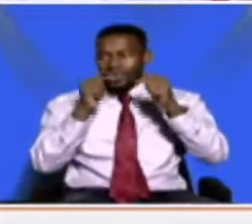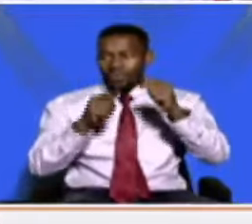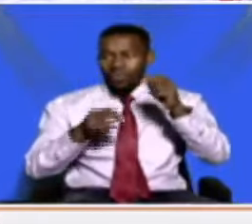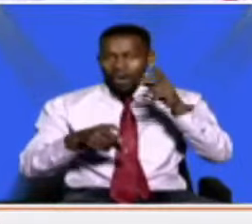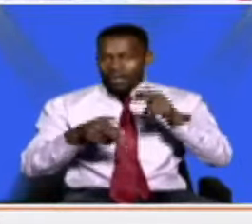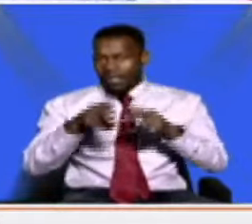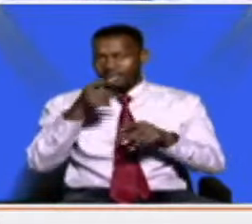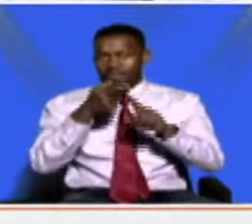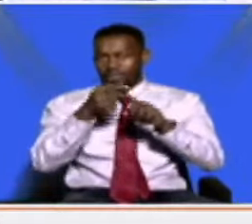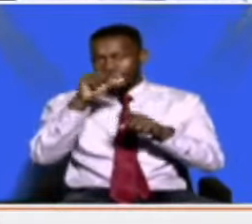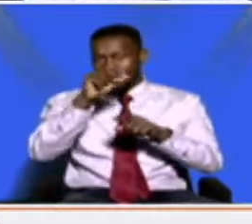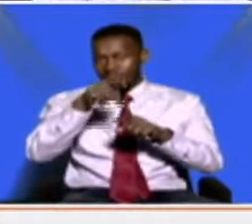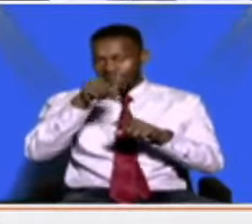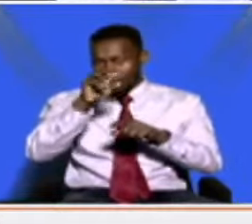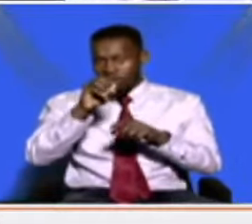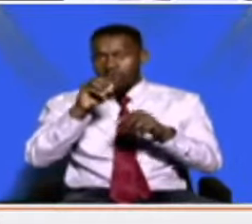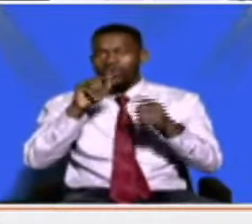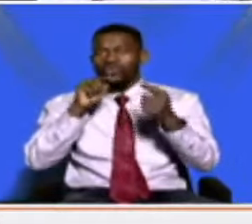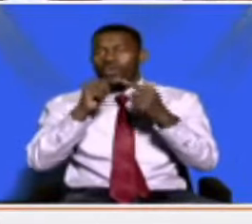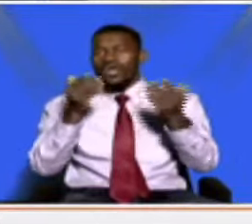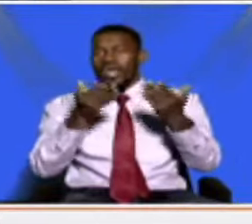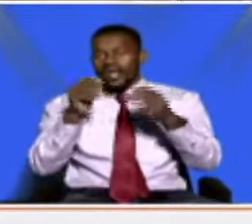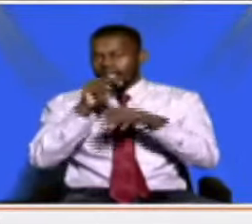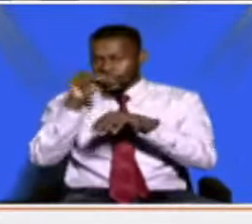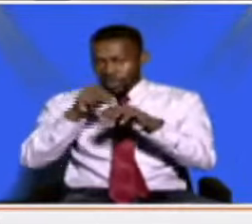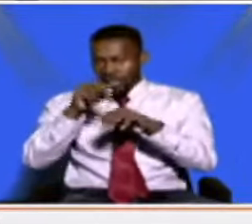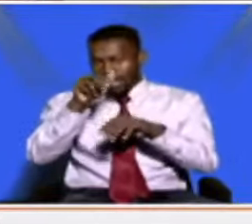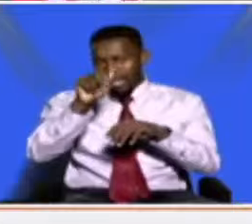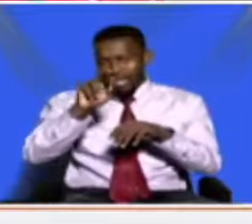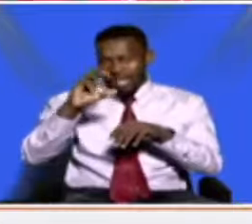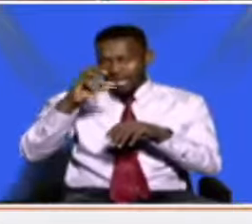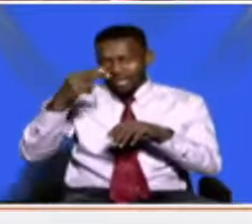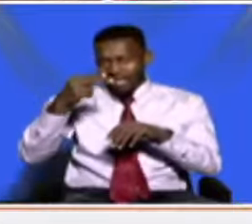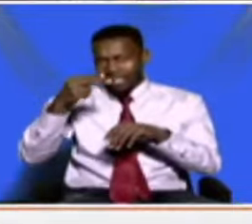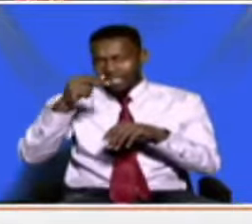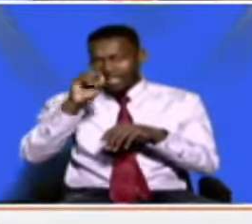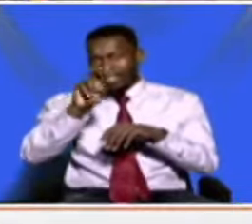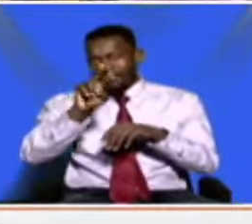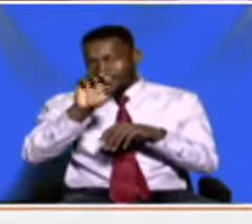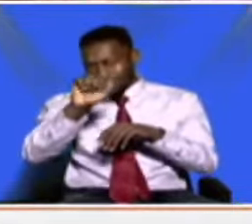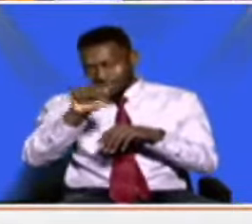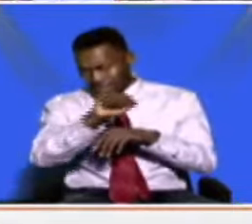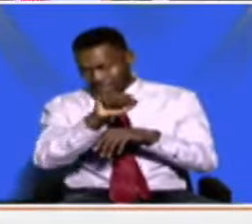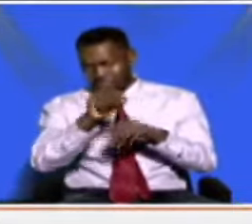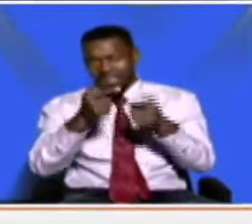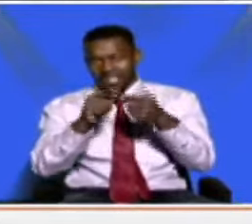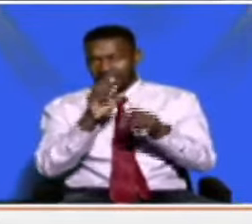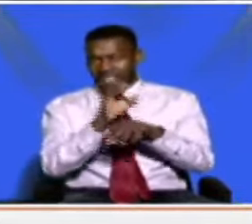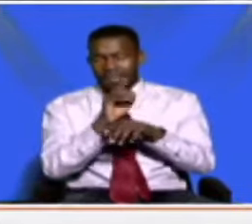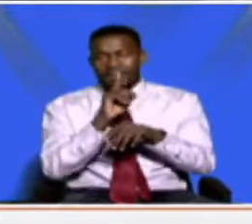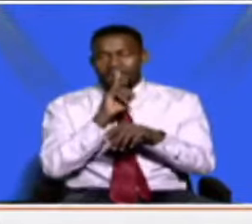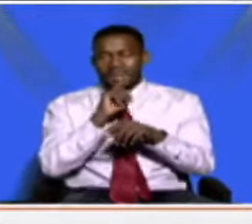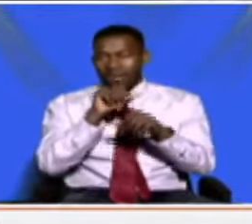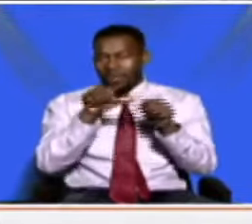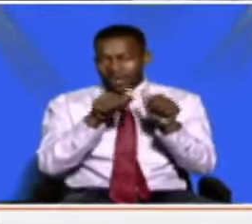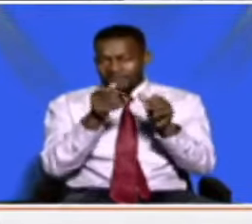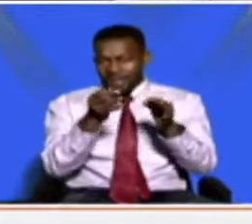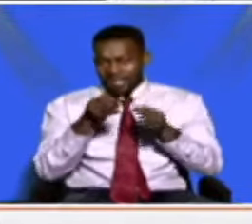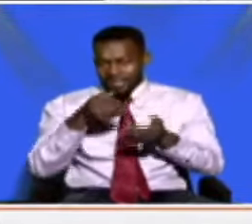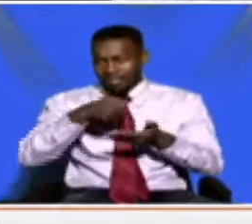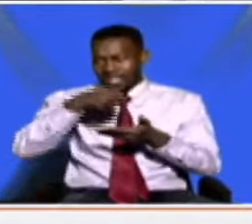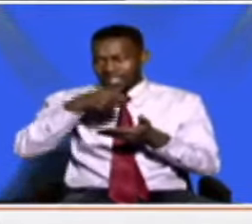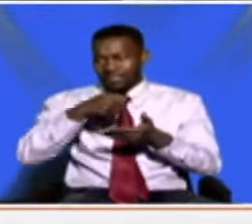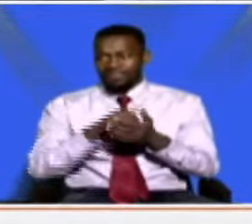Archives. The event highlighting their frustration with the church's perceived silence on the finance bill. Kenya